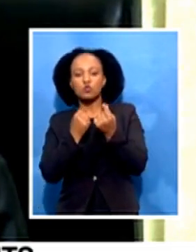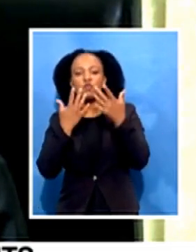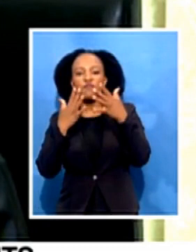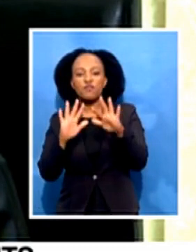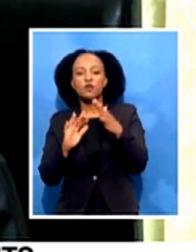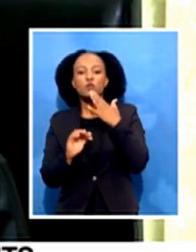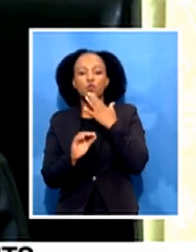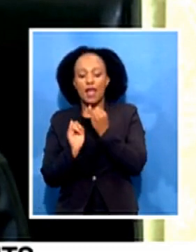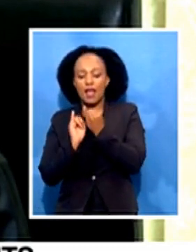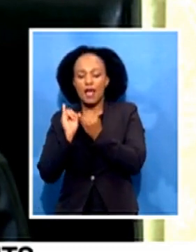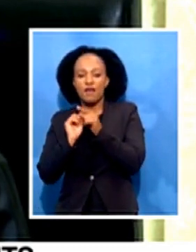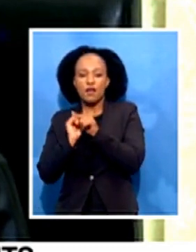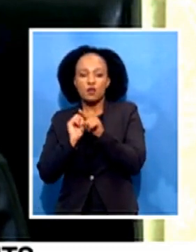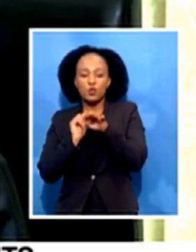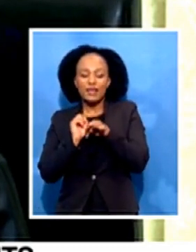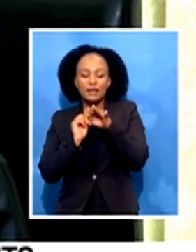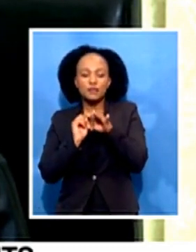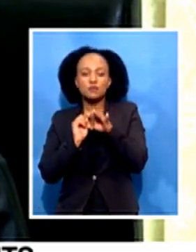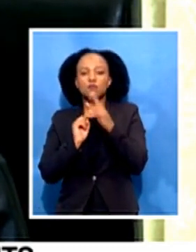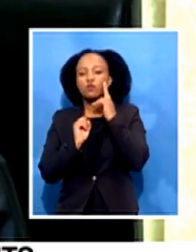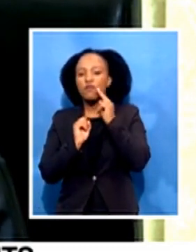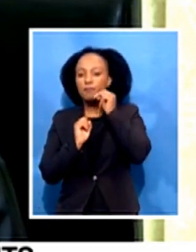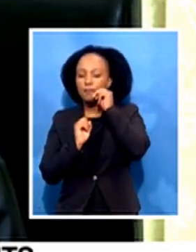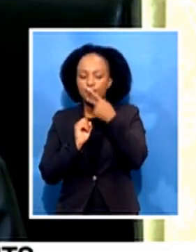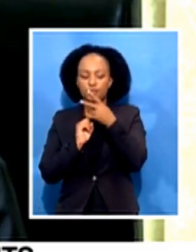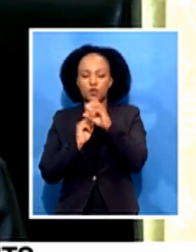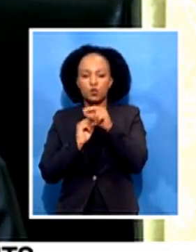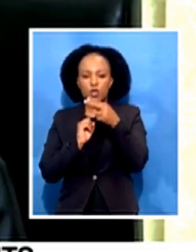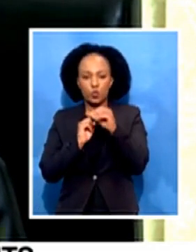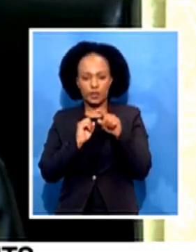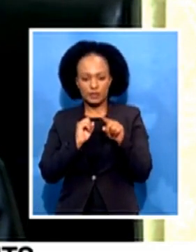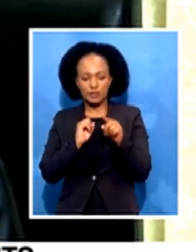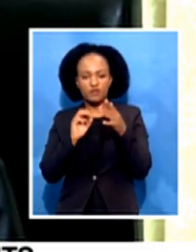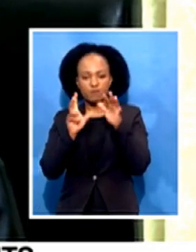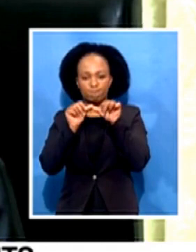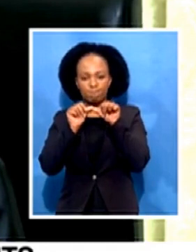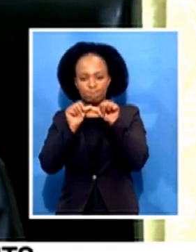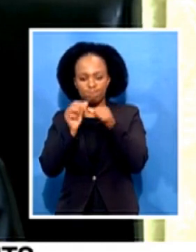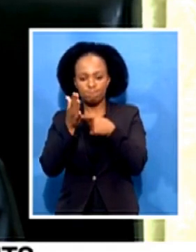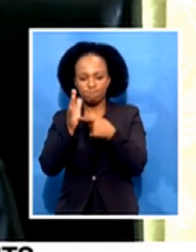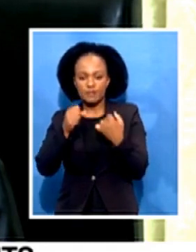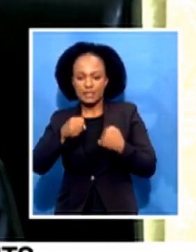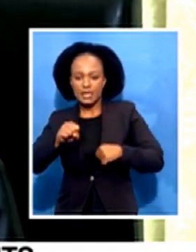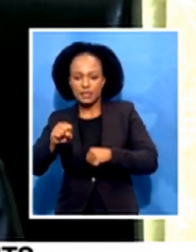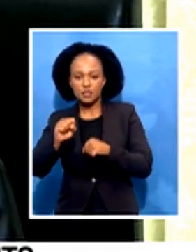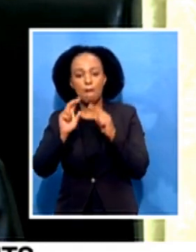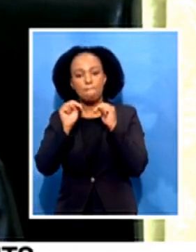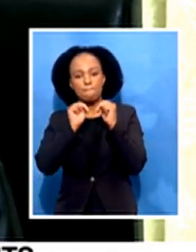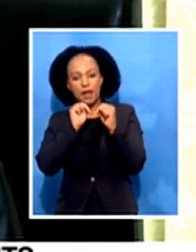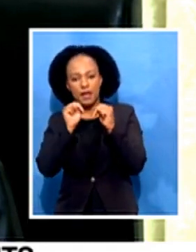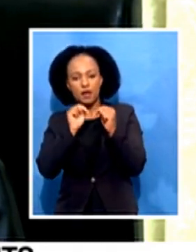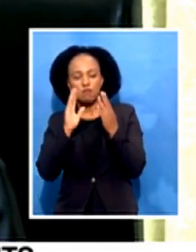2020 produced a strategic directive for our bargaining, organizing and campaign strategies moving